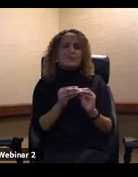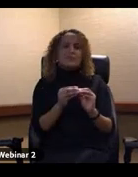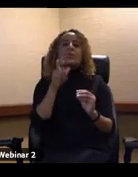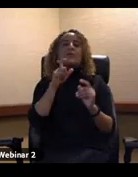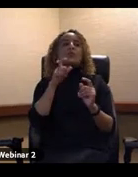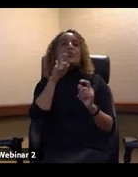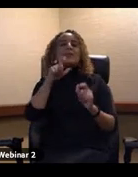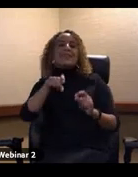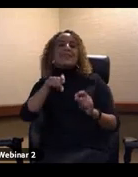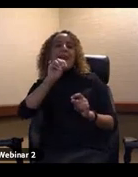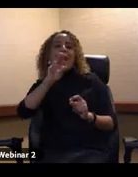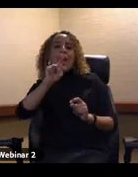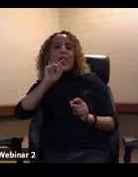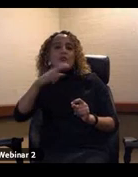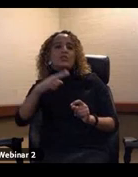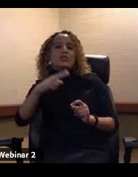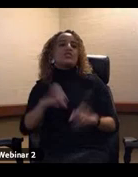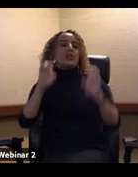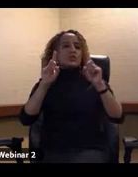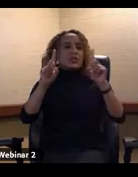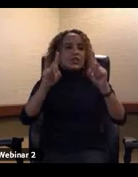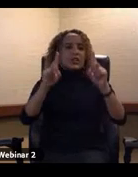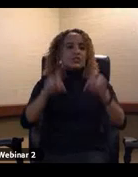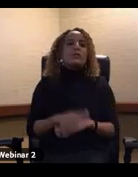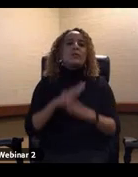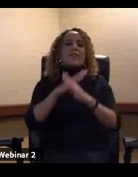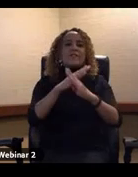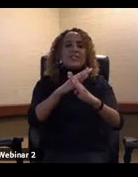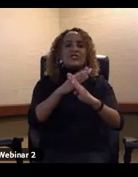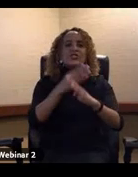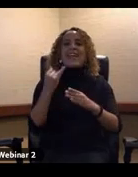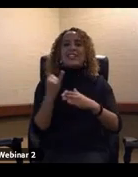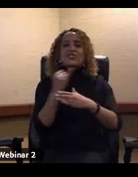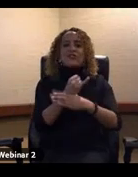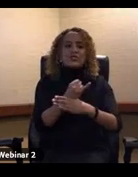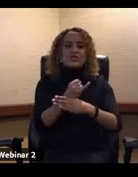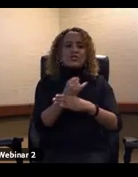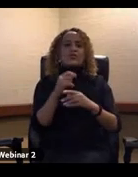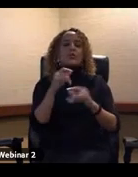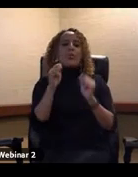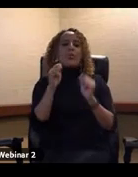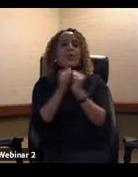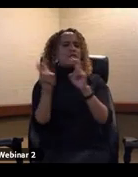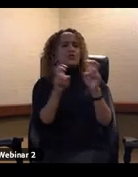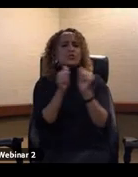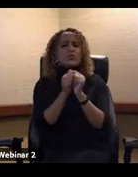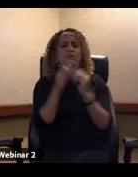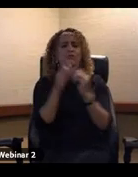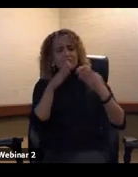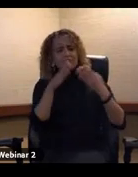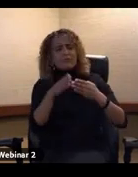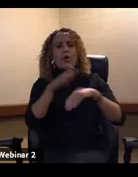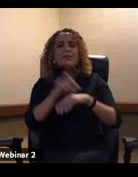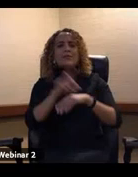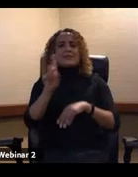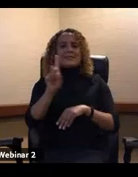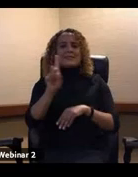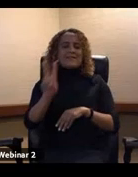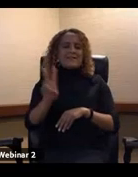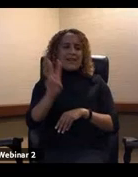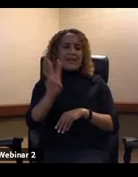outreach, education, prevention, and intervention about specific issues faced by victims of sexual assault, domestic violence, dating violence,